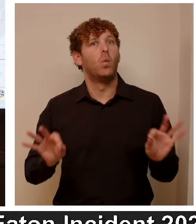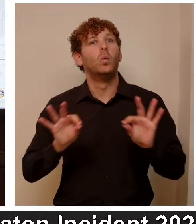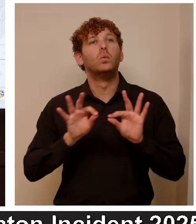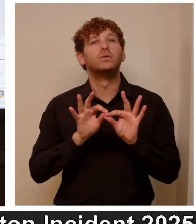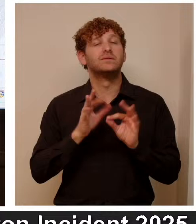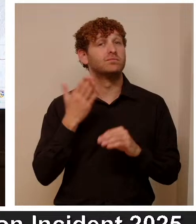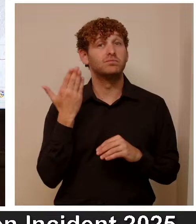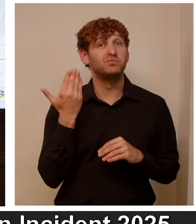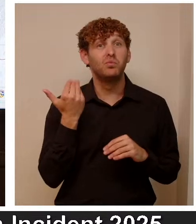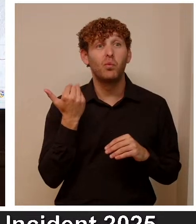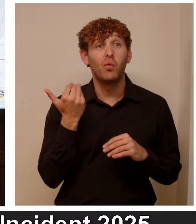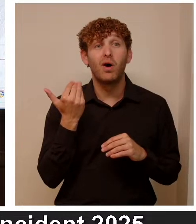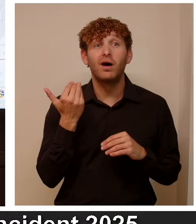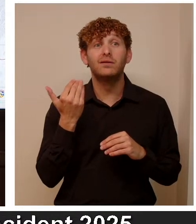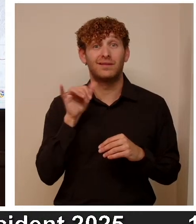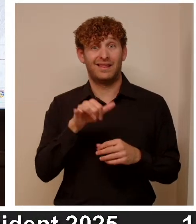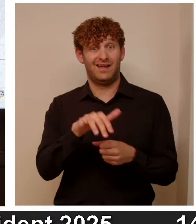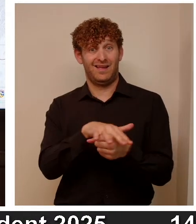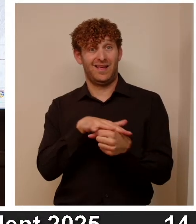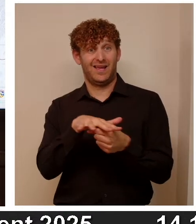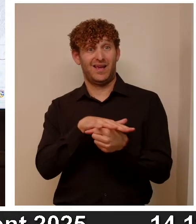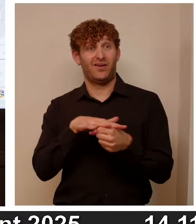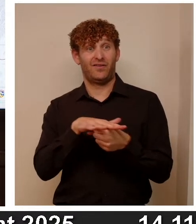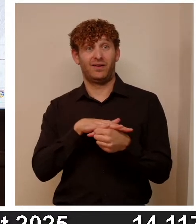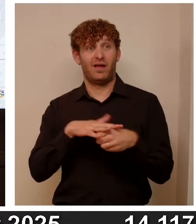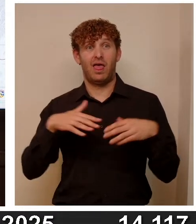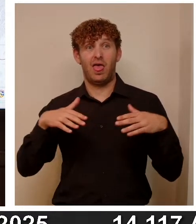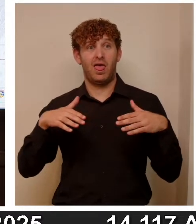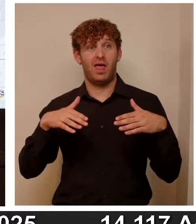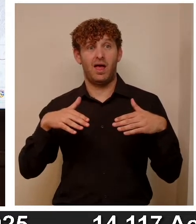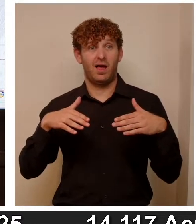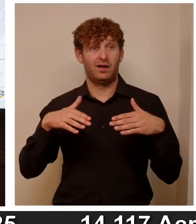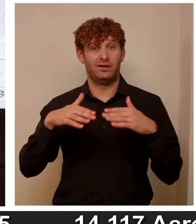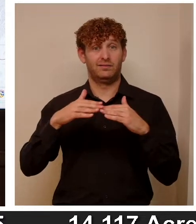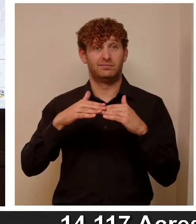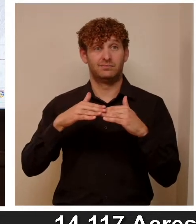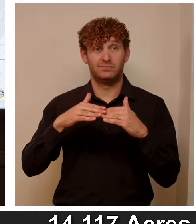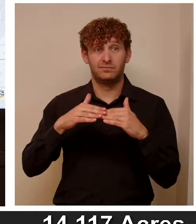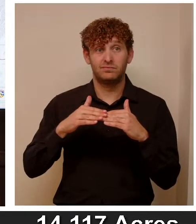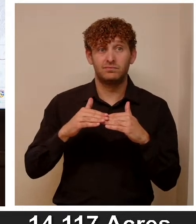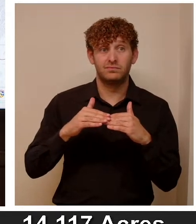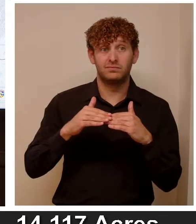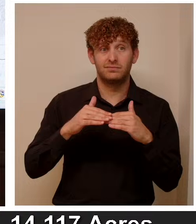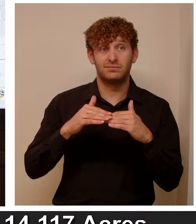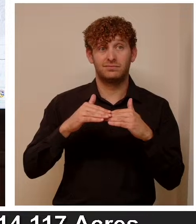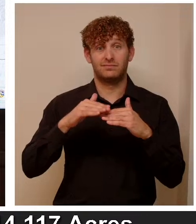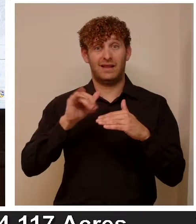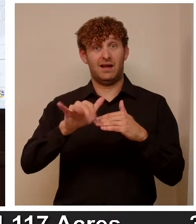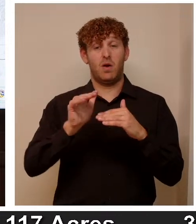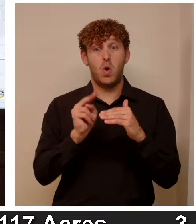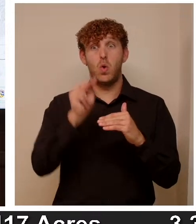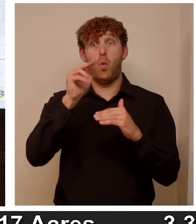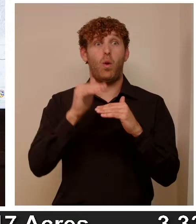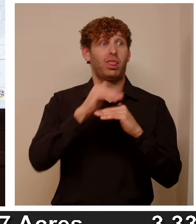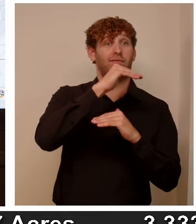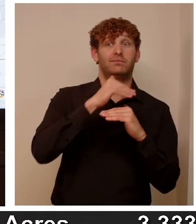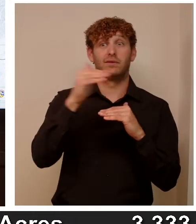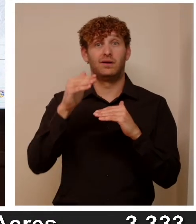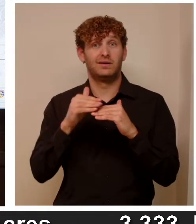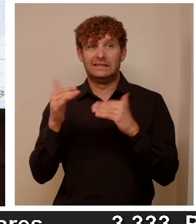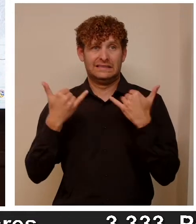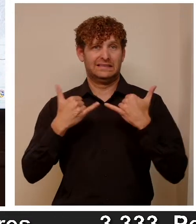in the areas I didn't mention, that's above Mendocino, north of Mendocino, is still considered evacuation